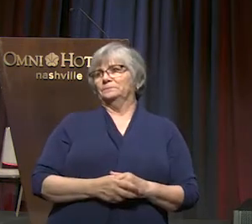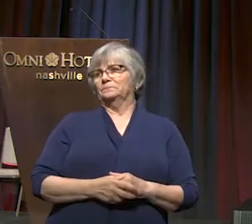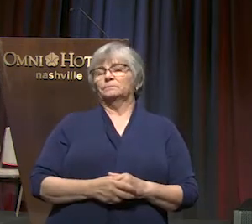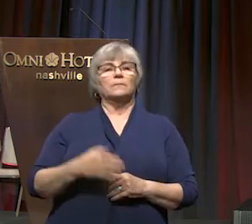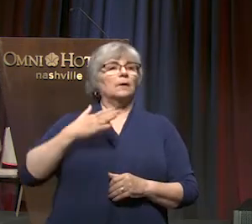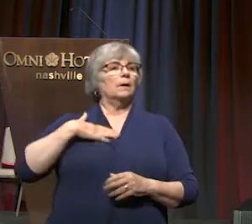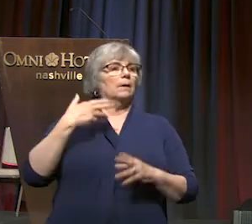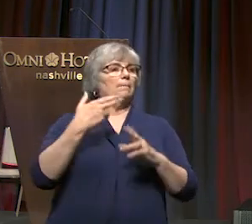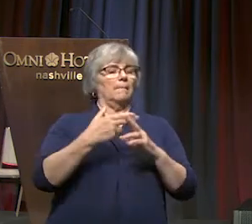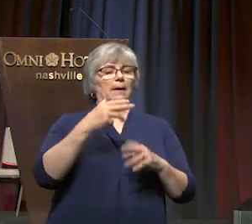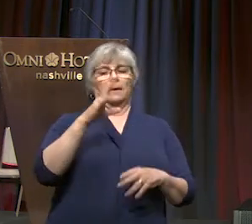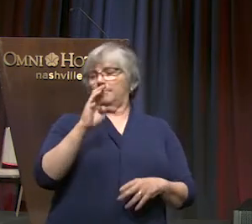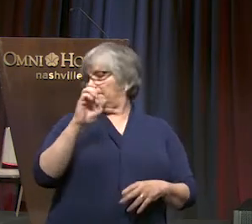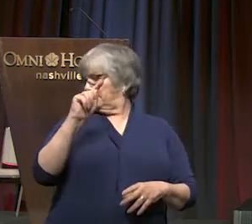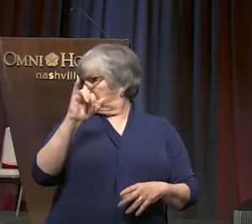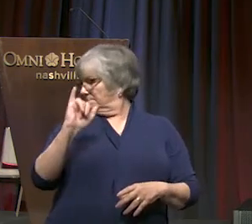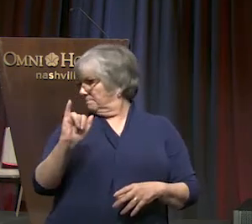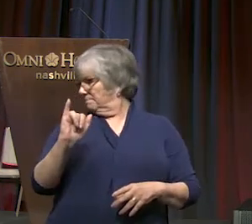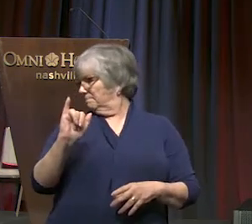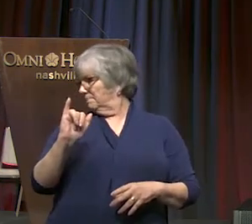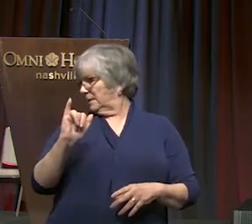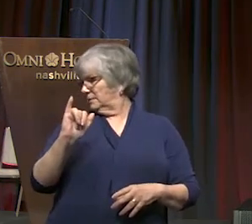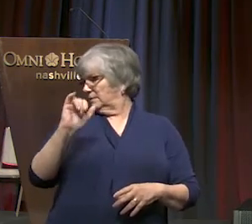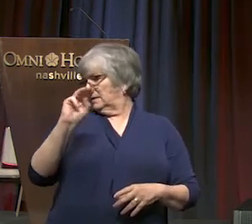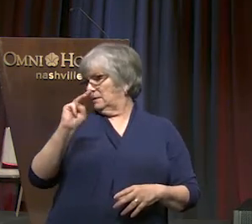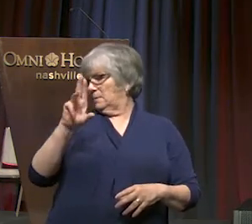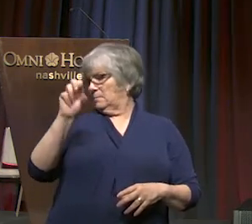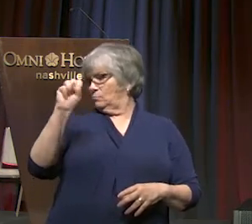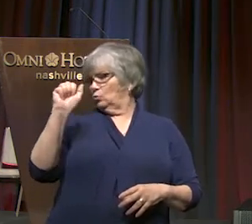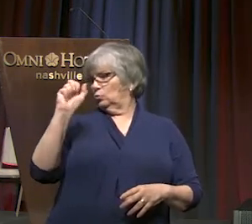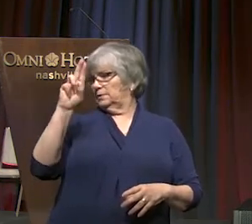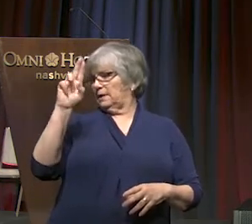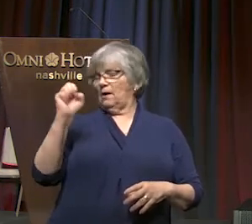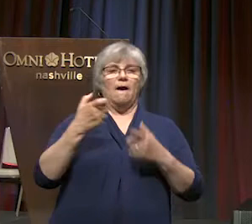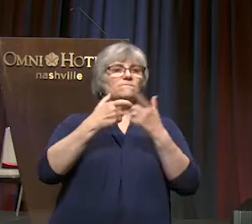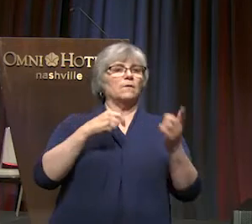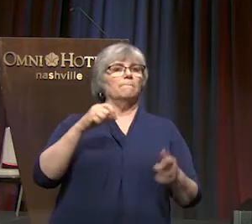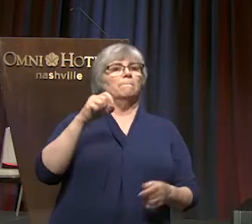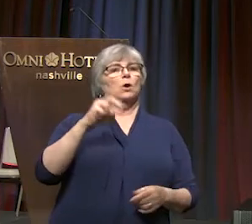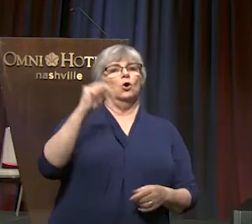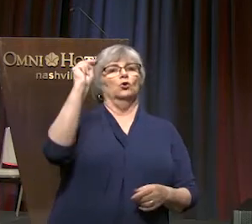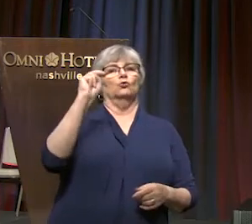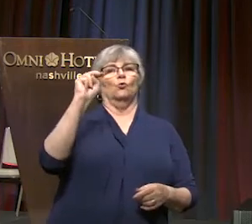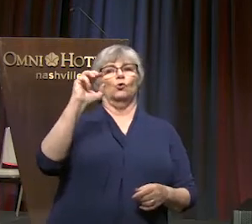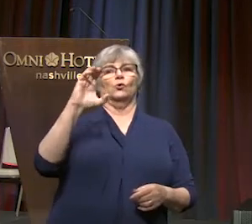My name is Betty Kazadi Musau. I'm a clergy from North Katanga Annual Conference